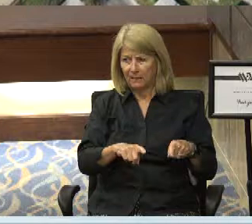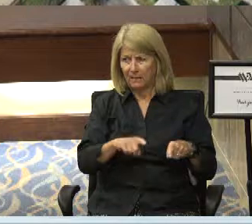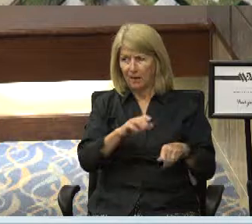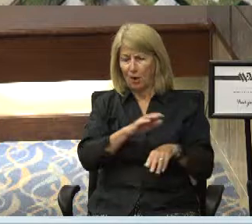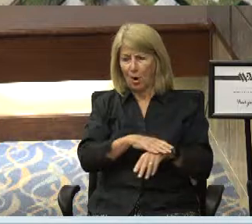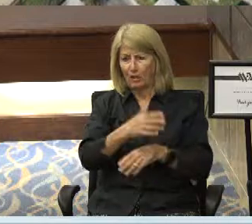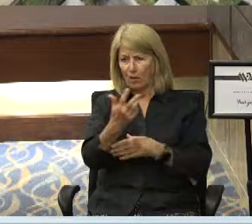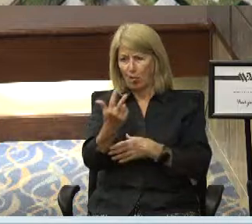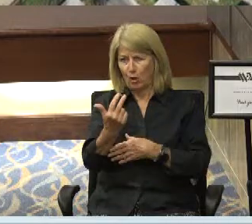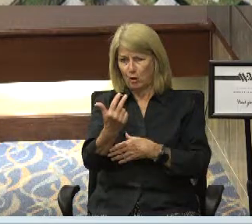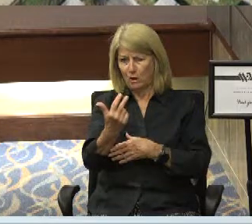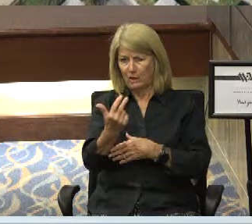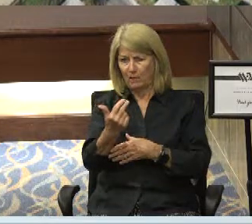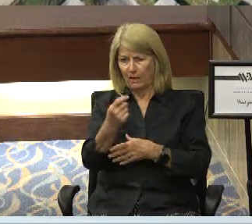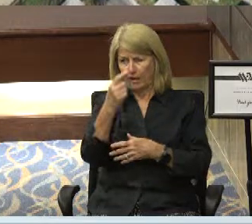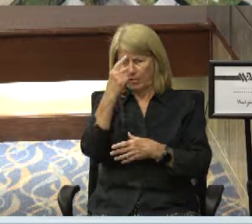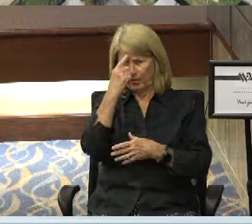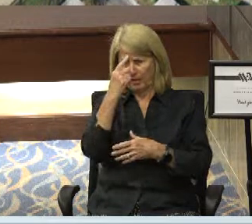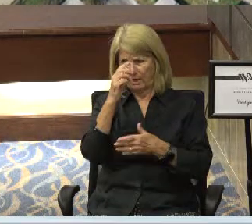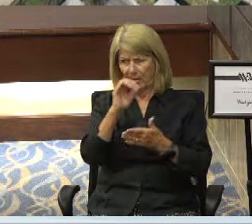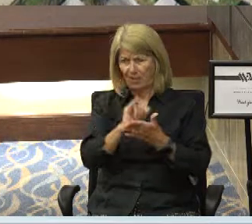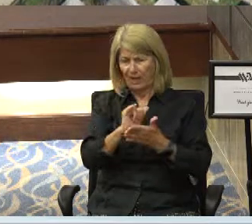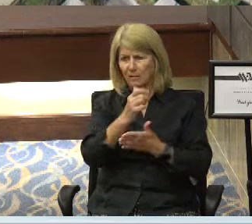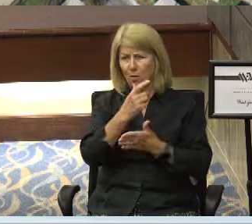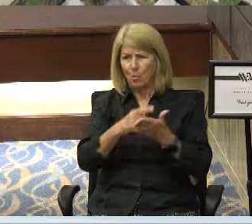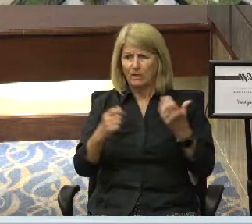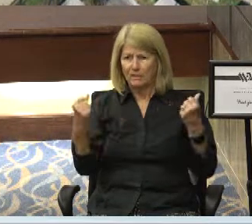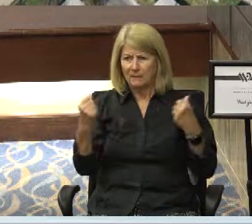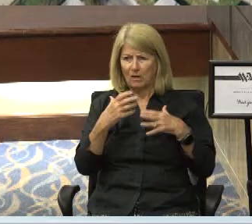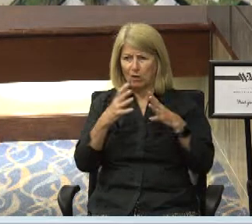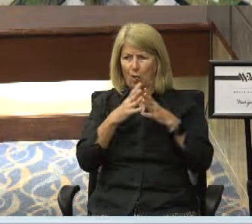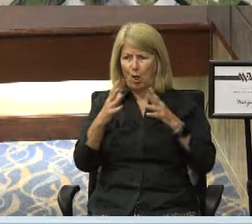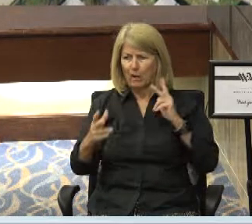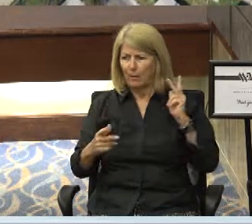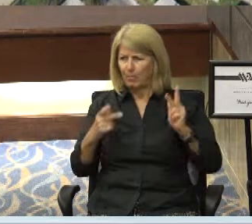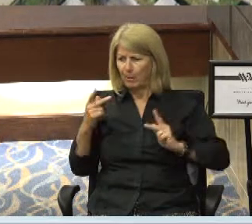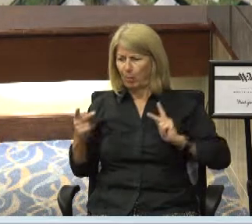on 13th. And I think that's what scares a lot of folks.